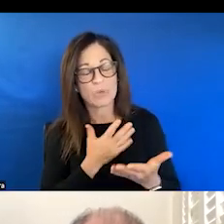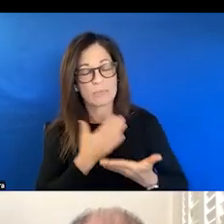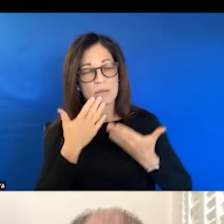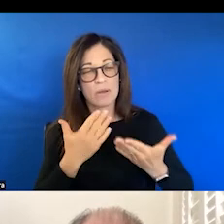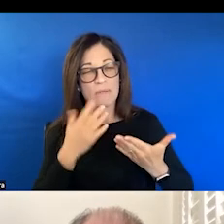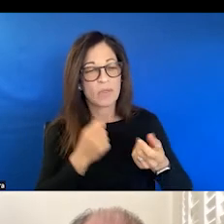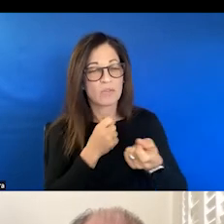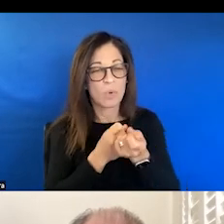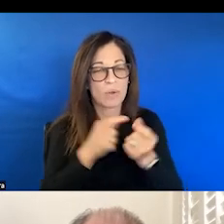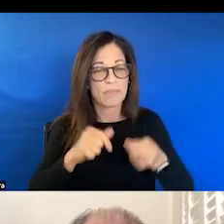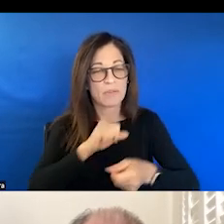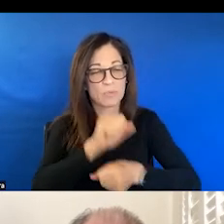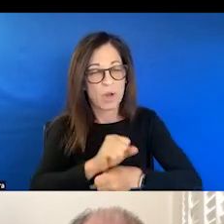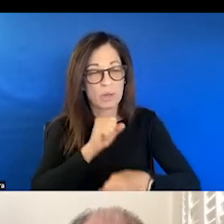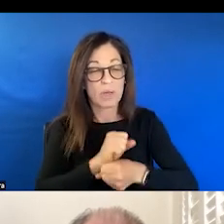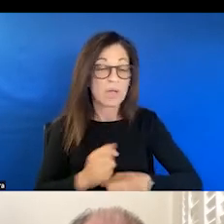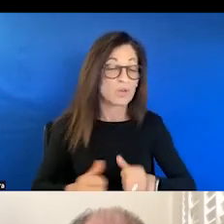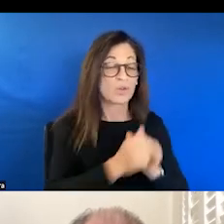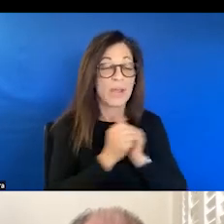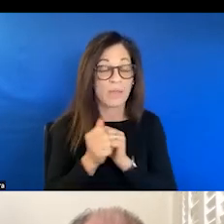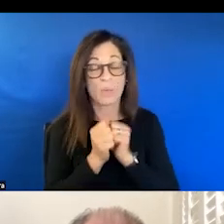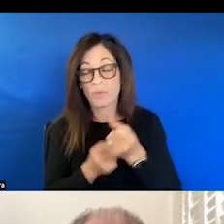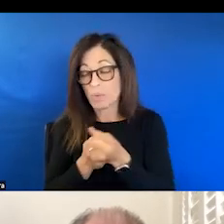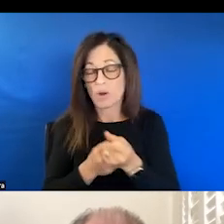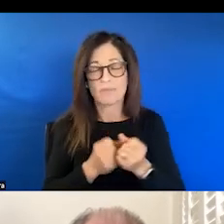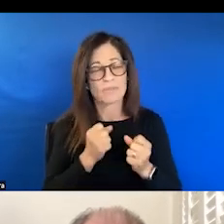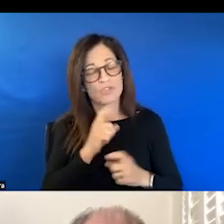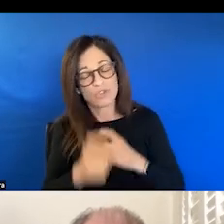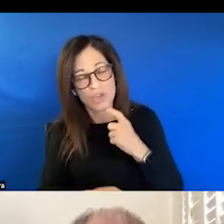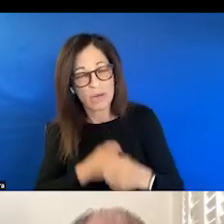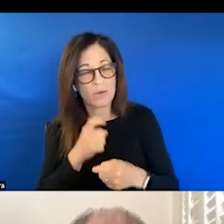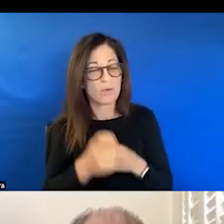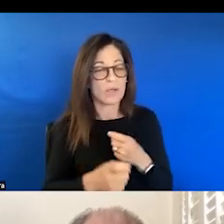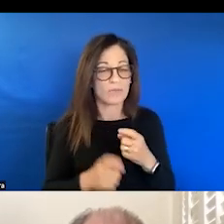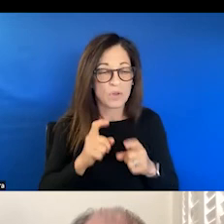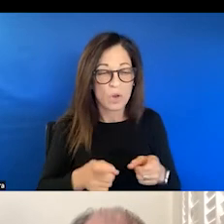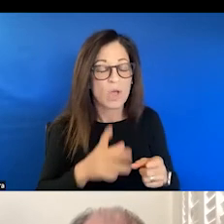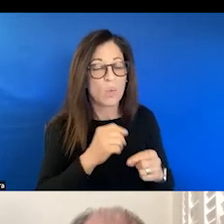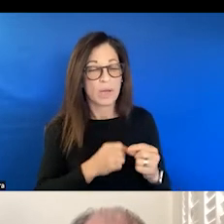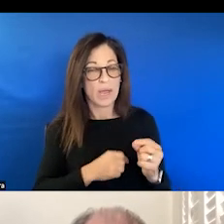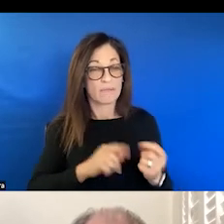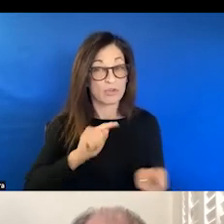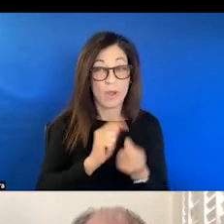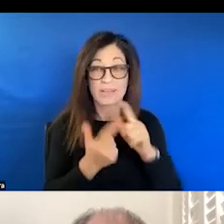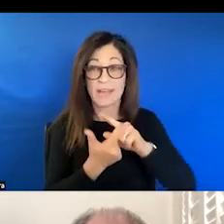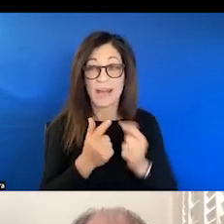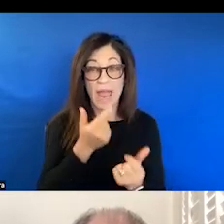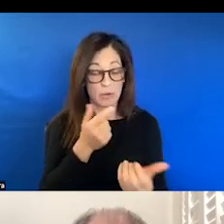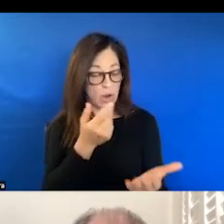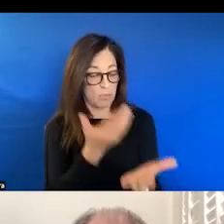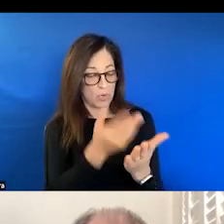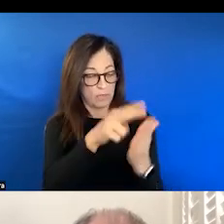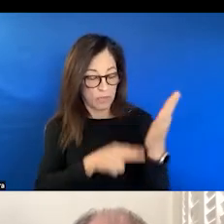of the effort. Collectively, with the support of generous donors, we have translated and proofread more than 17